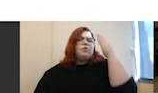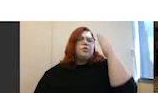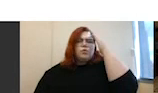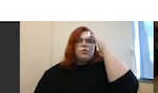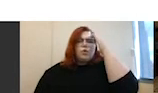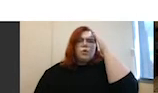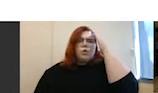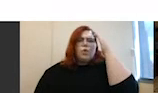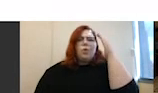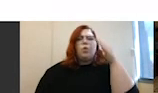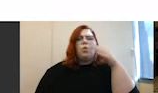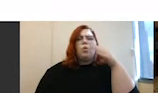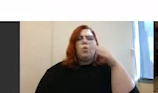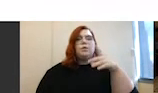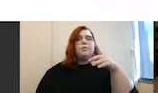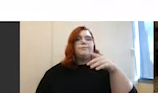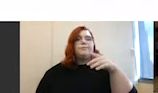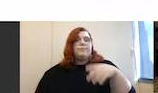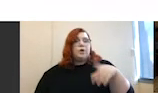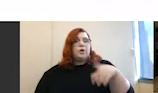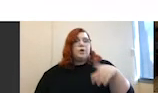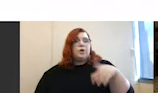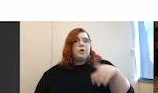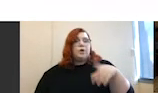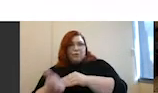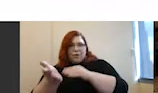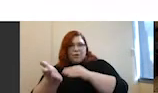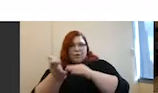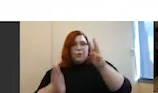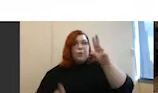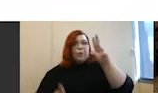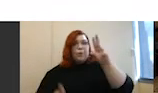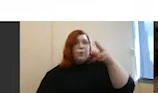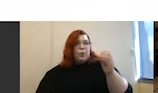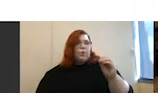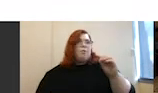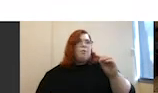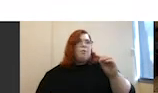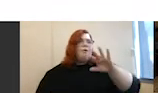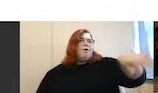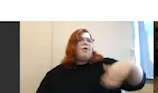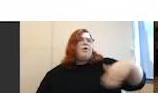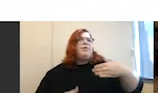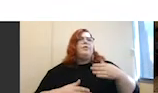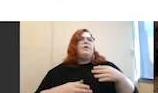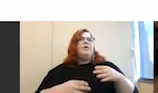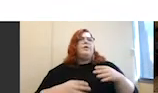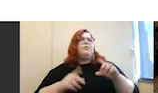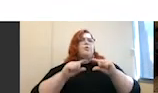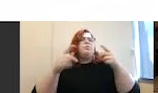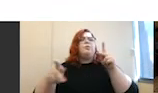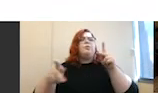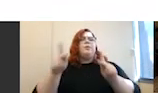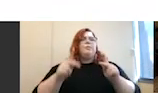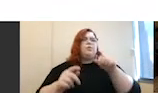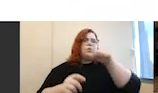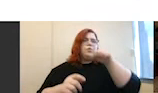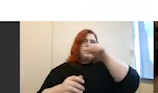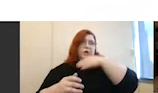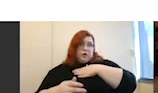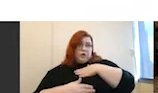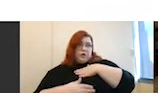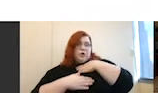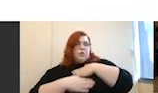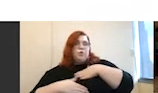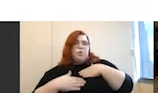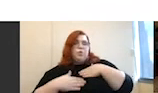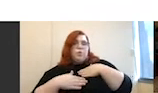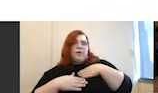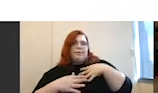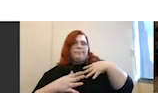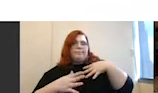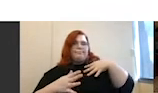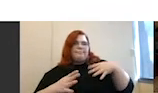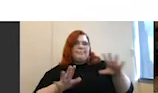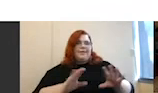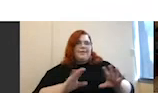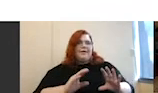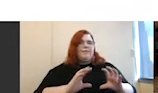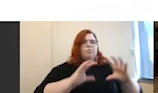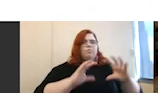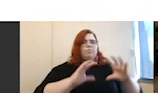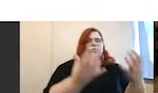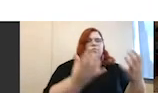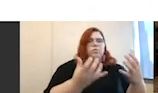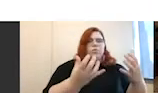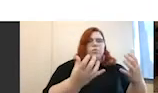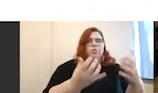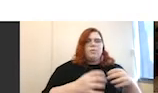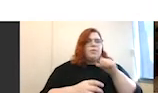Who community and so on, all these fandoms, there's a lot of interaction within the community, but not with the text itself, other than it